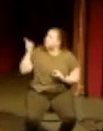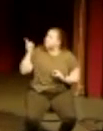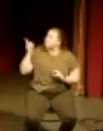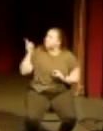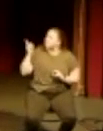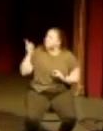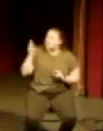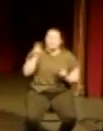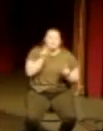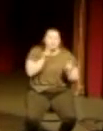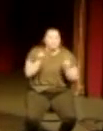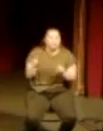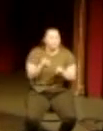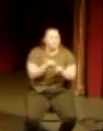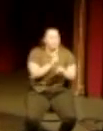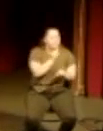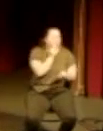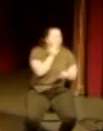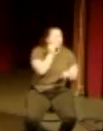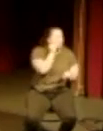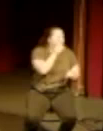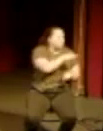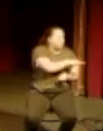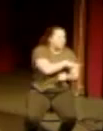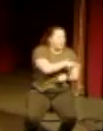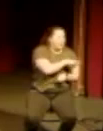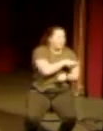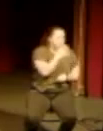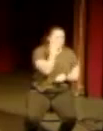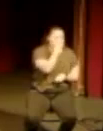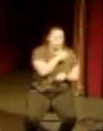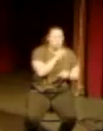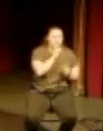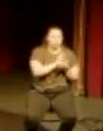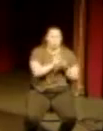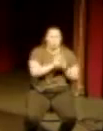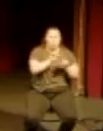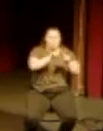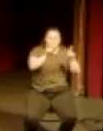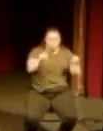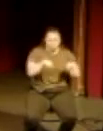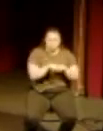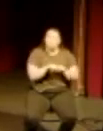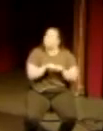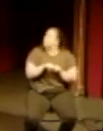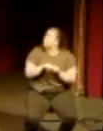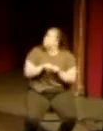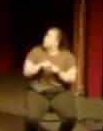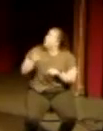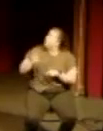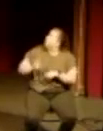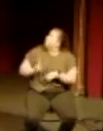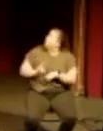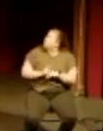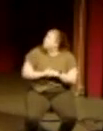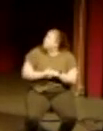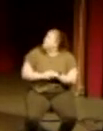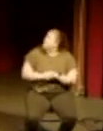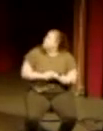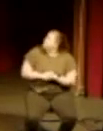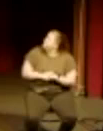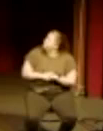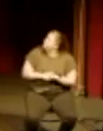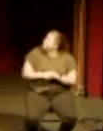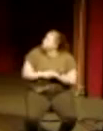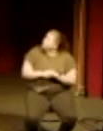the home side. Again, gorgeous scoreboard there. Down the right part of your screen, you see the press box.